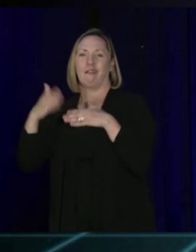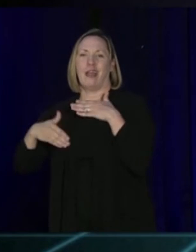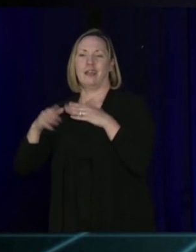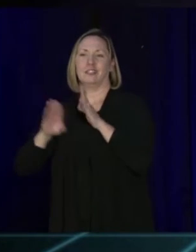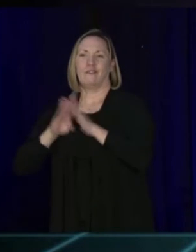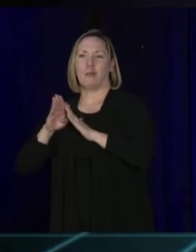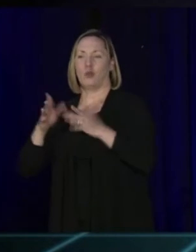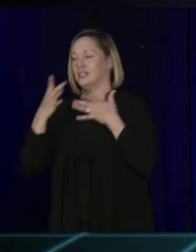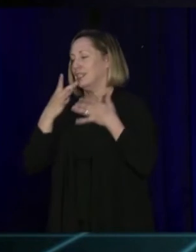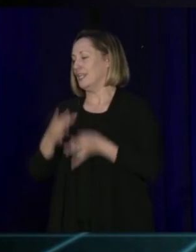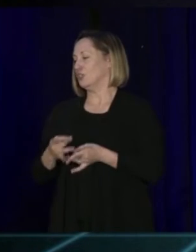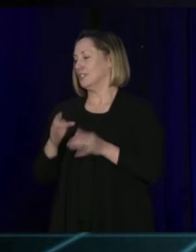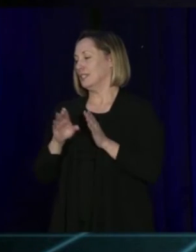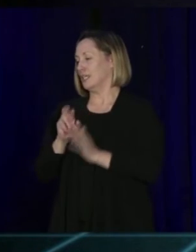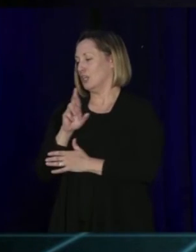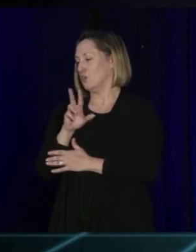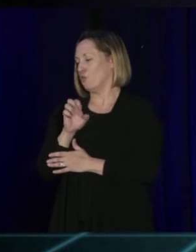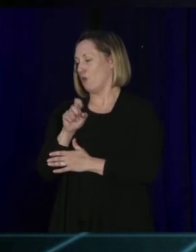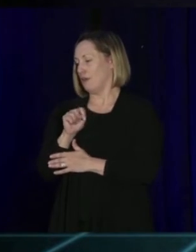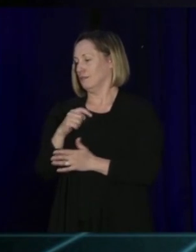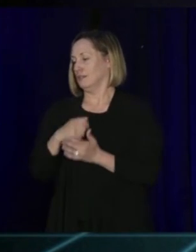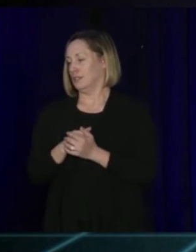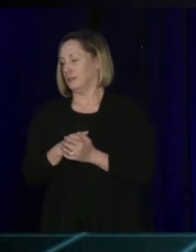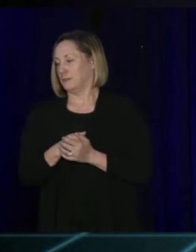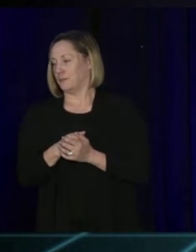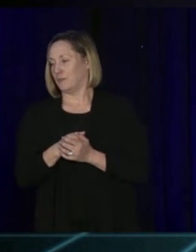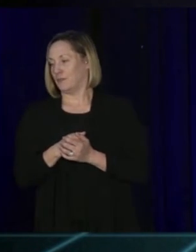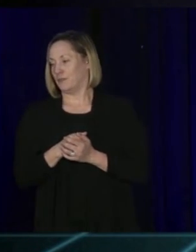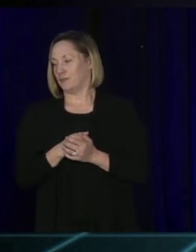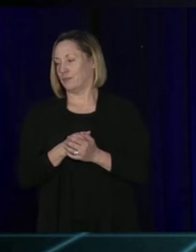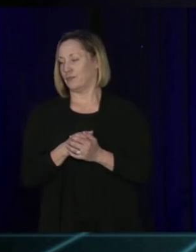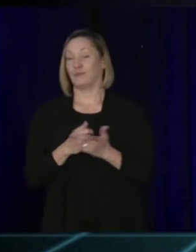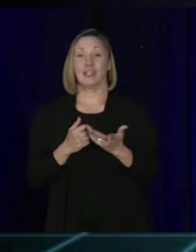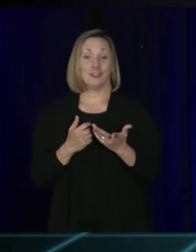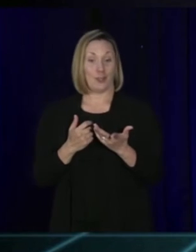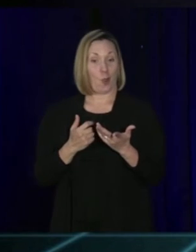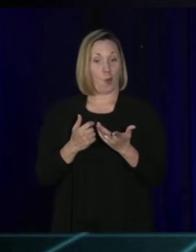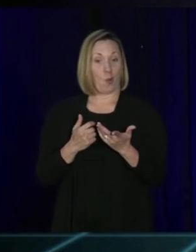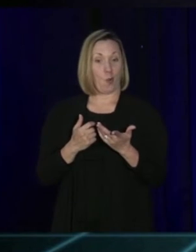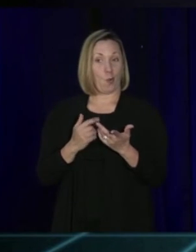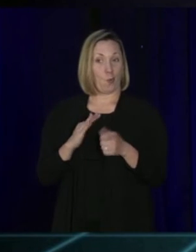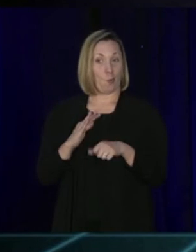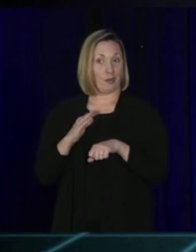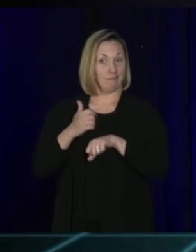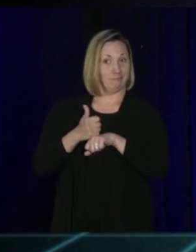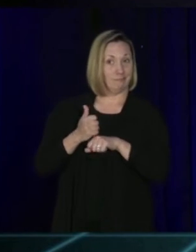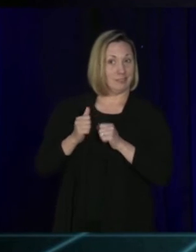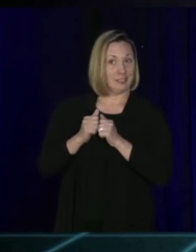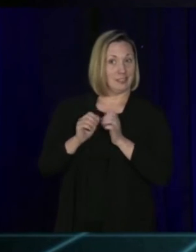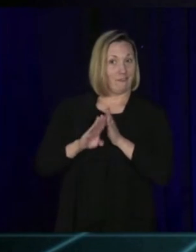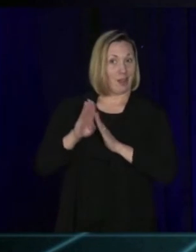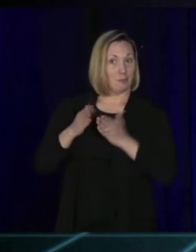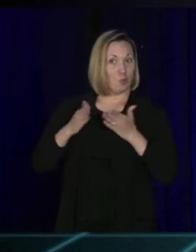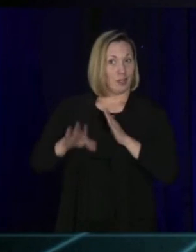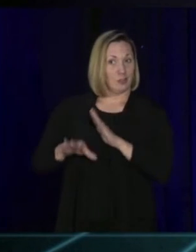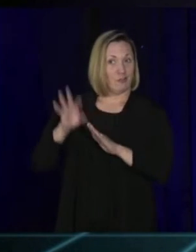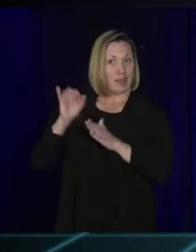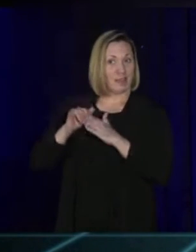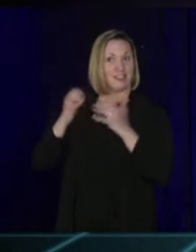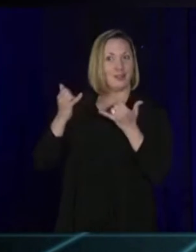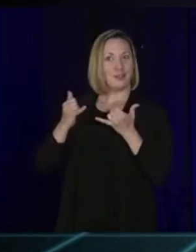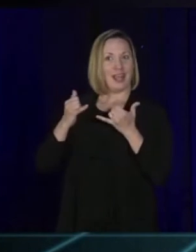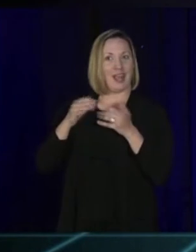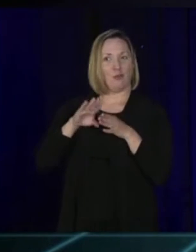And we built a way to find that. So without further ado, I'm going to have to take off